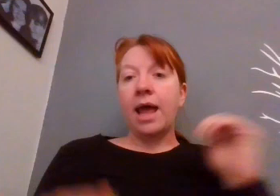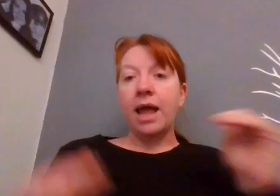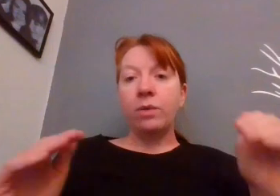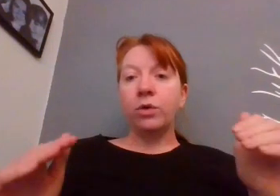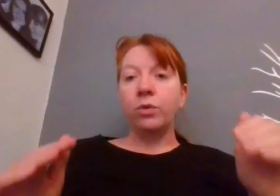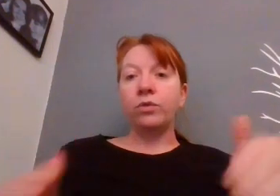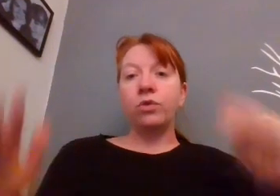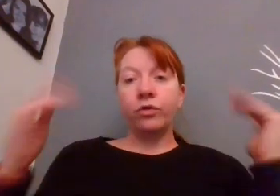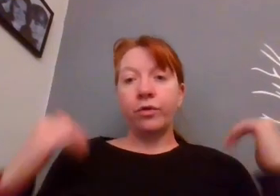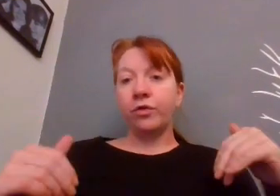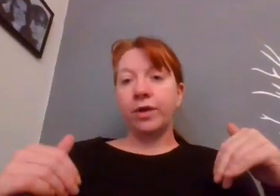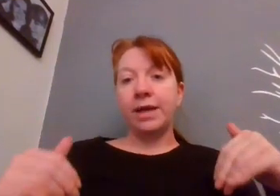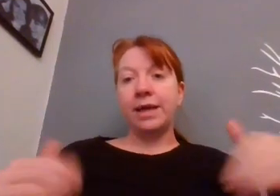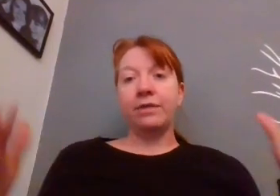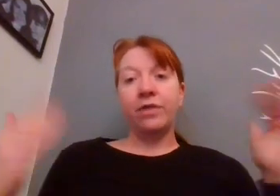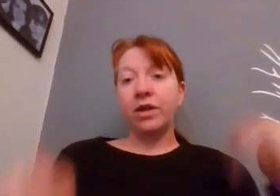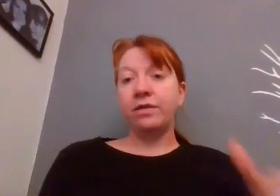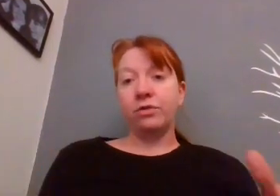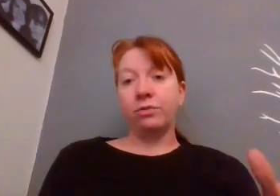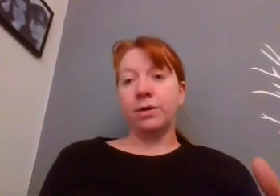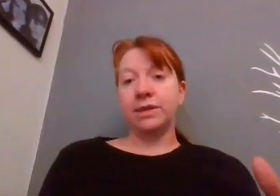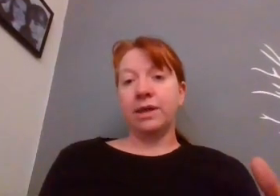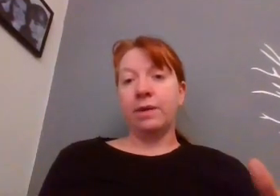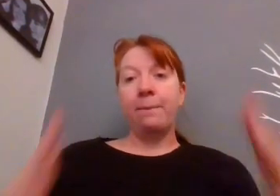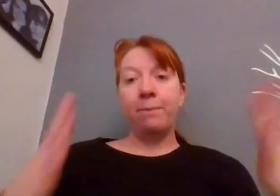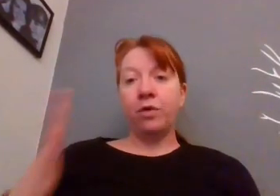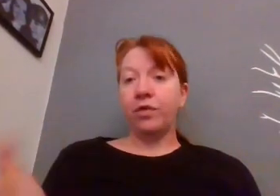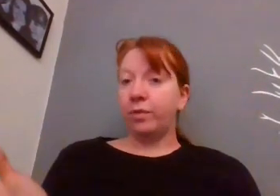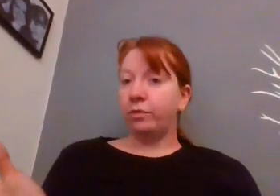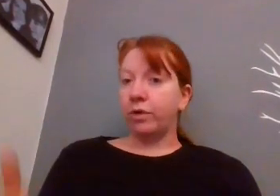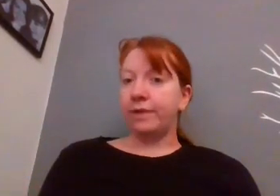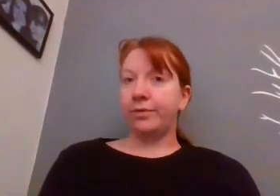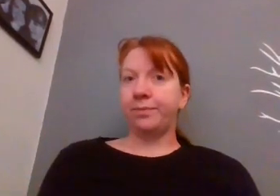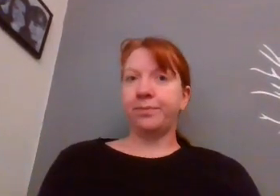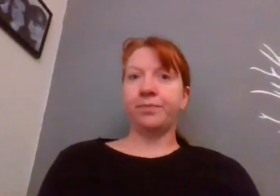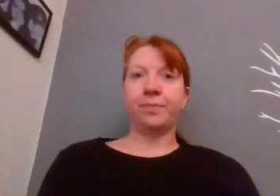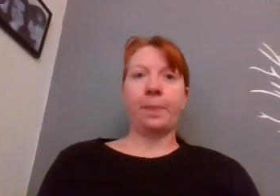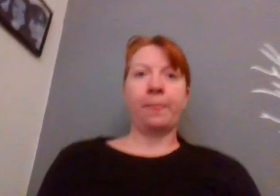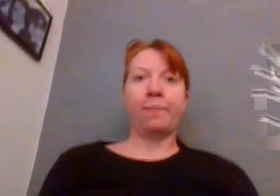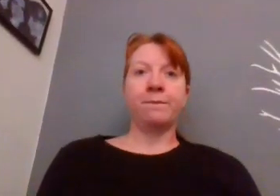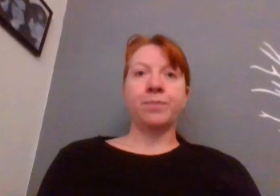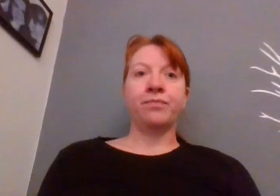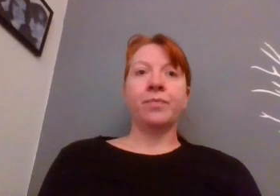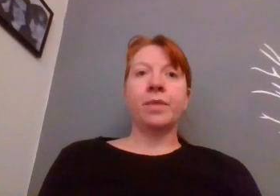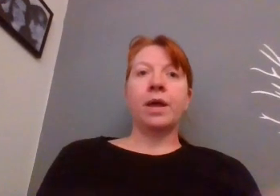hour. Anyone who's not on the train, it's 32 miles an hour, and both of them are right.